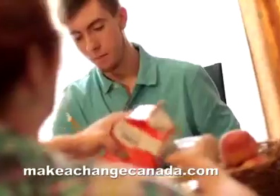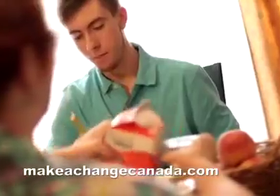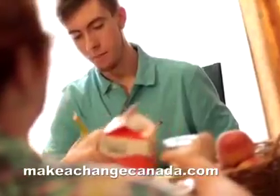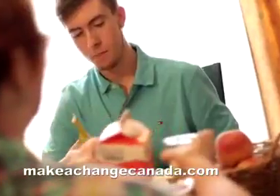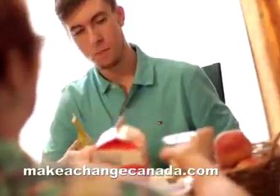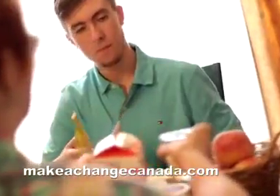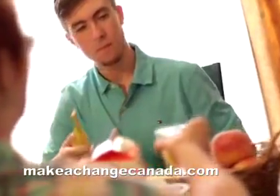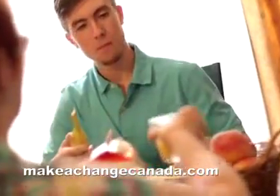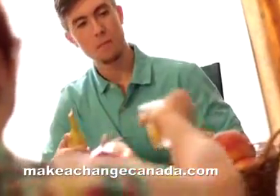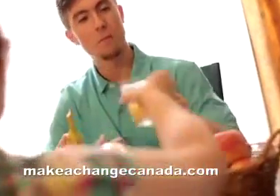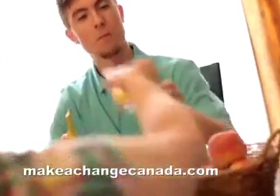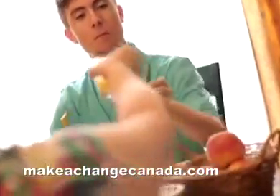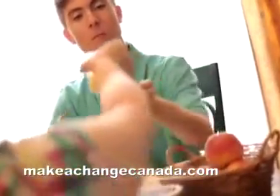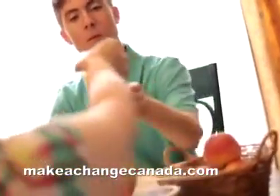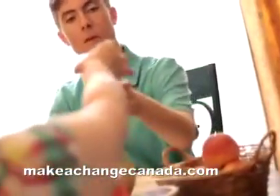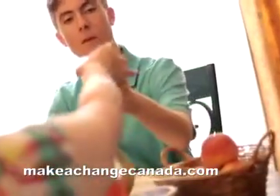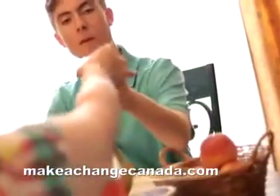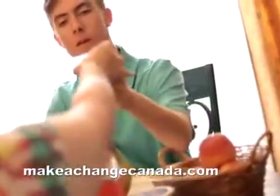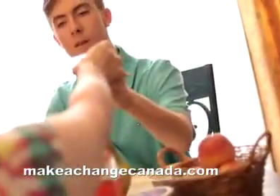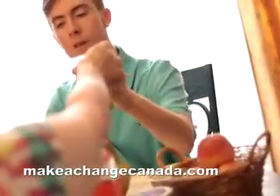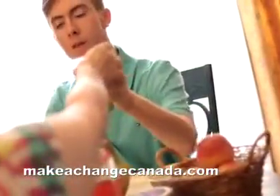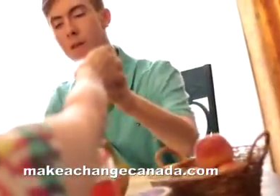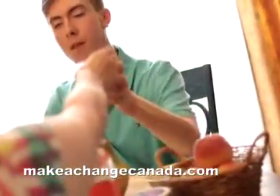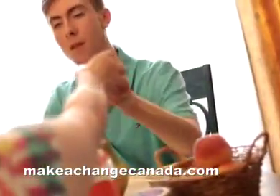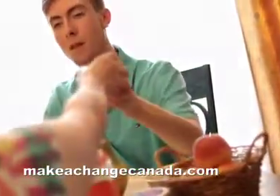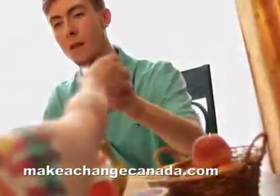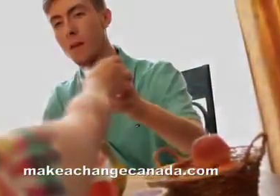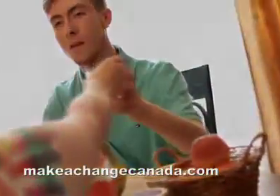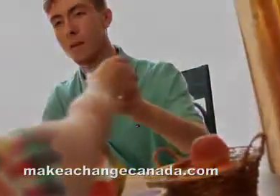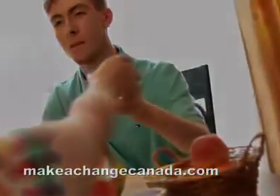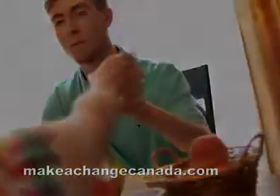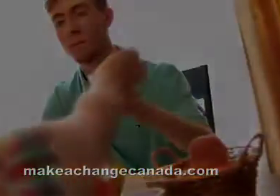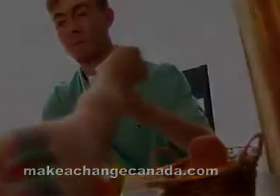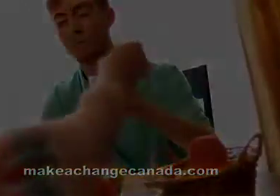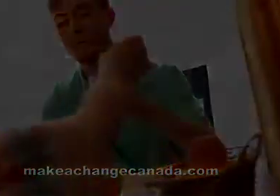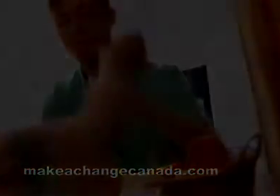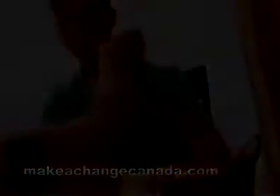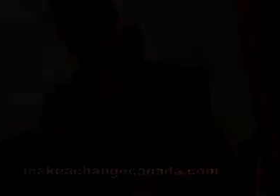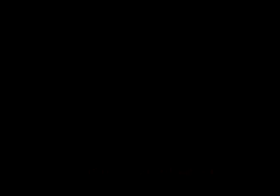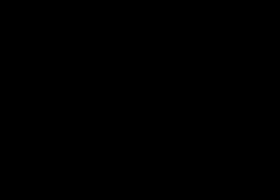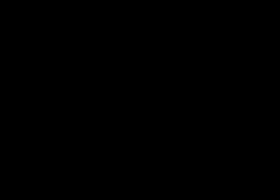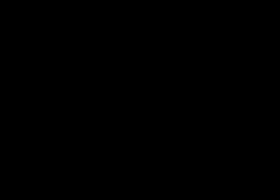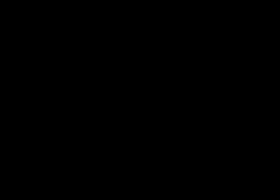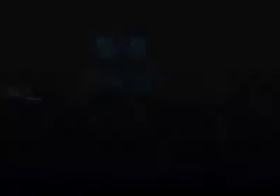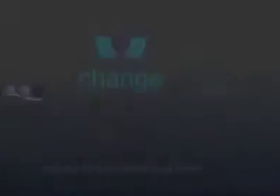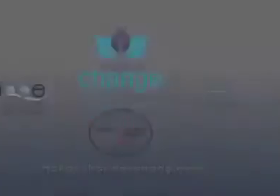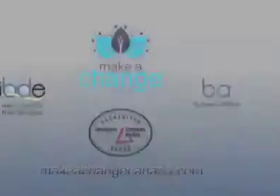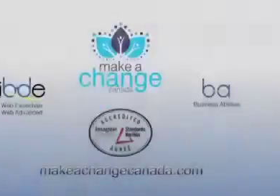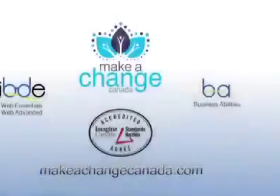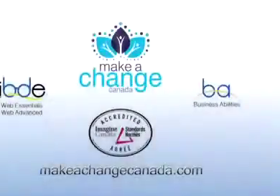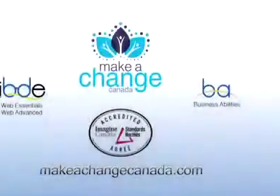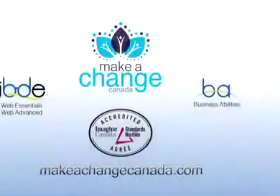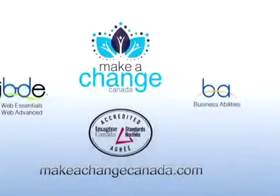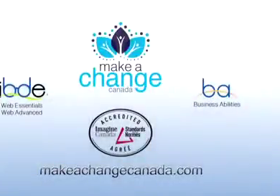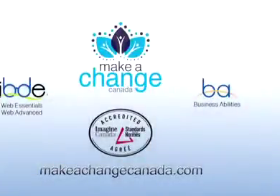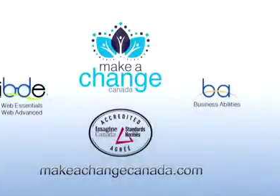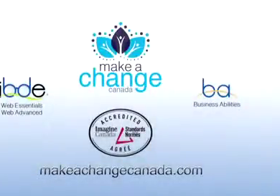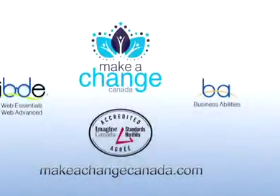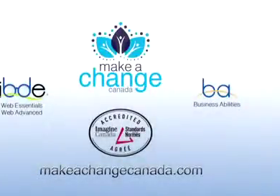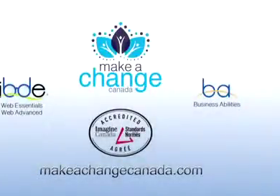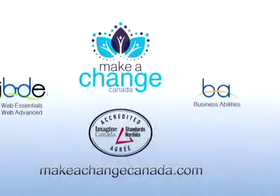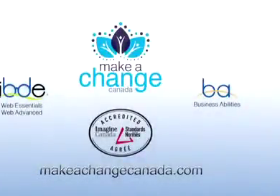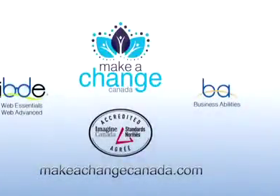my son and provide him with the care he needs. They helped make it possible. Make a Change Canada is an accredited non-profit organization with charitable